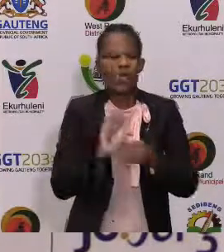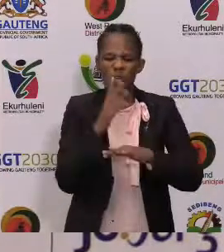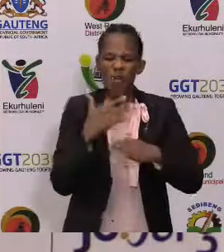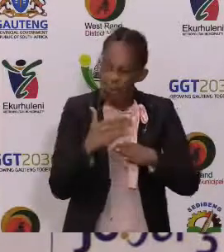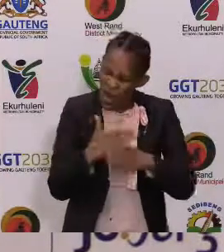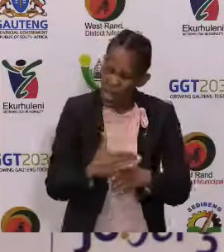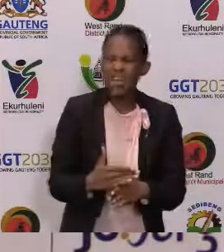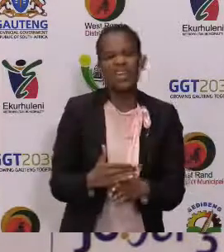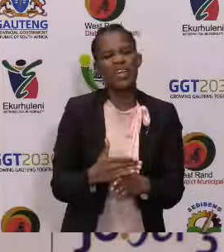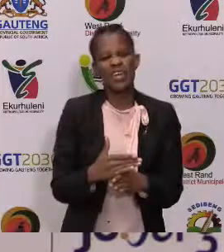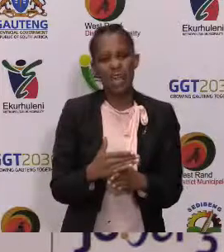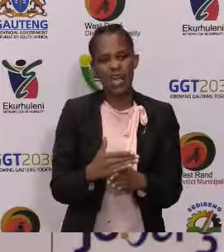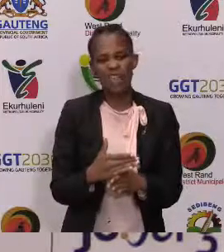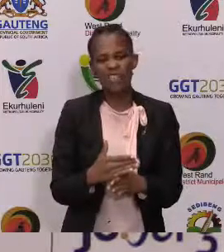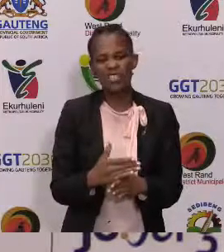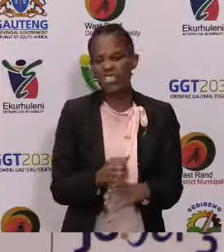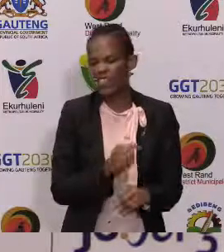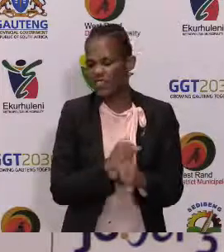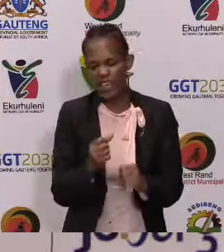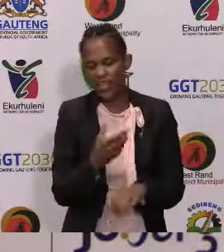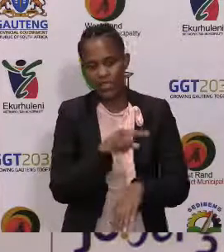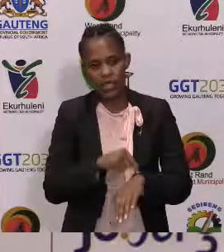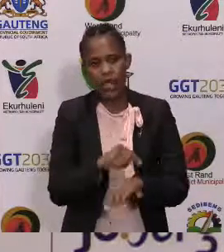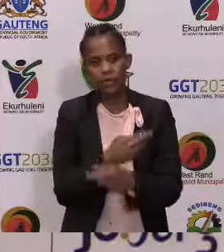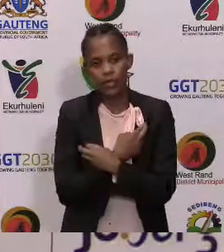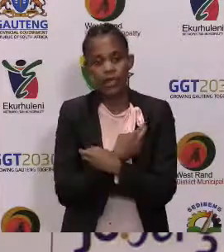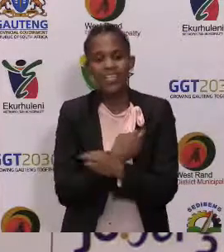that time. So this additional